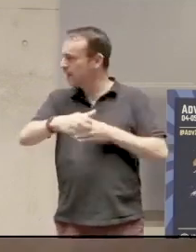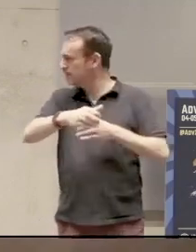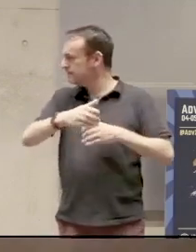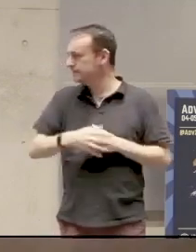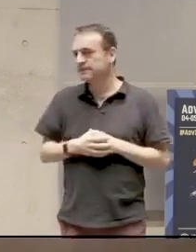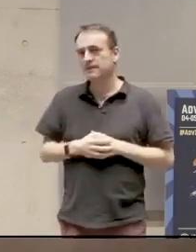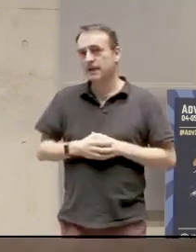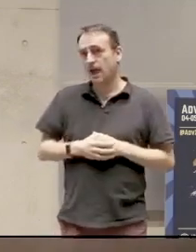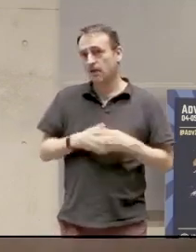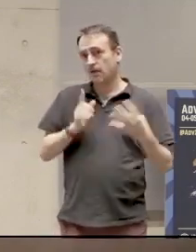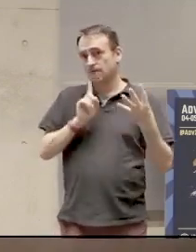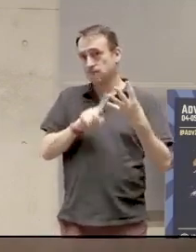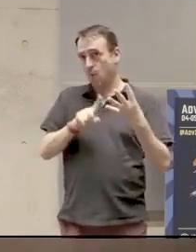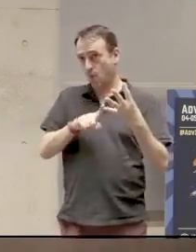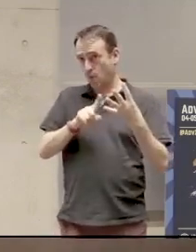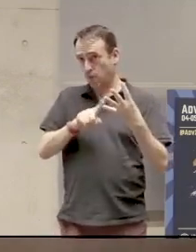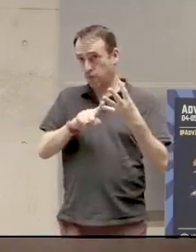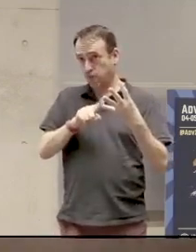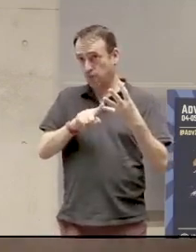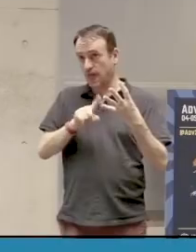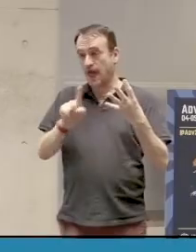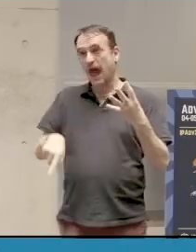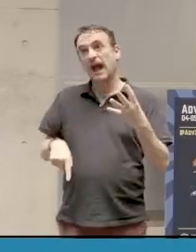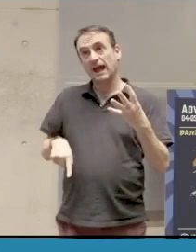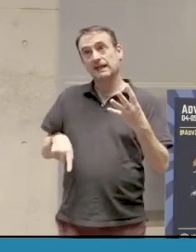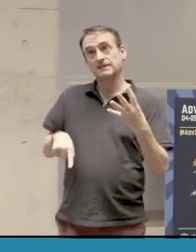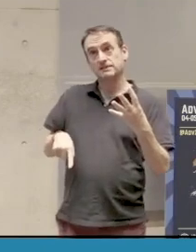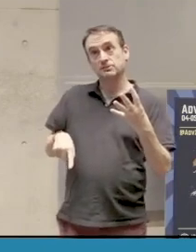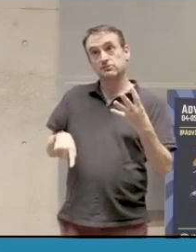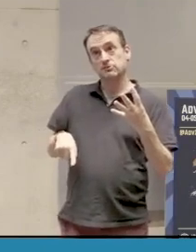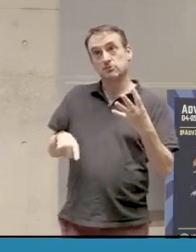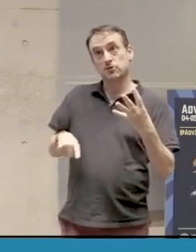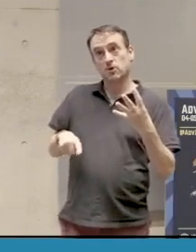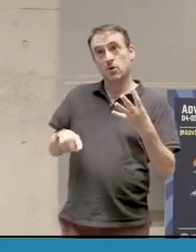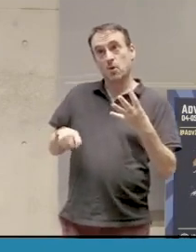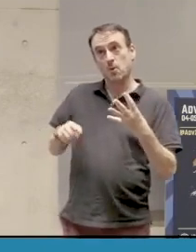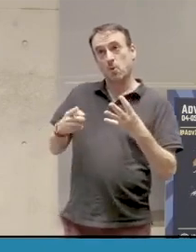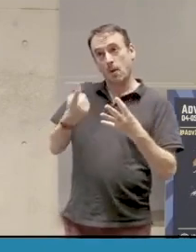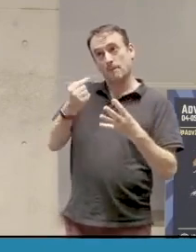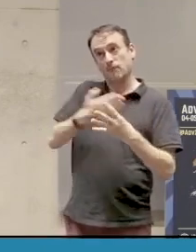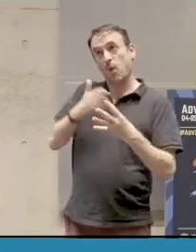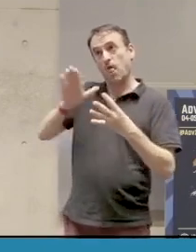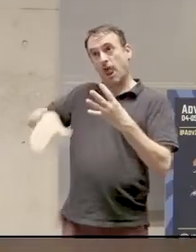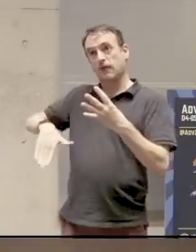my 4th and penultimate question, which is,